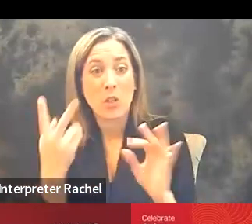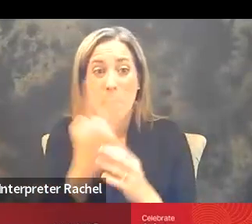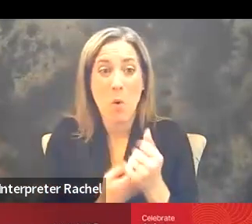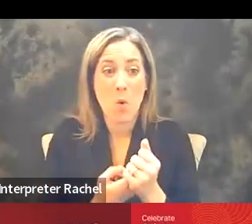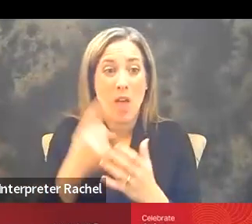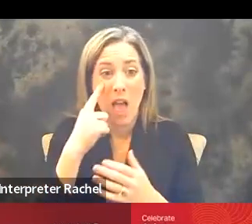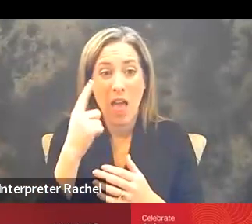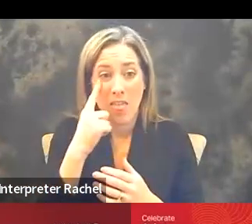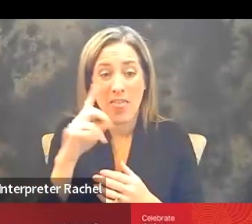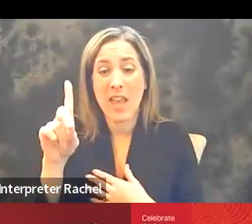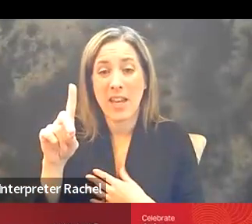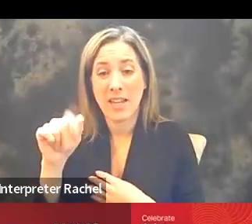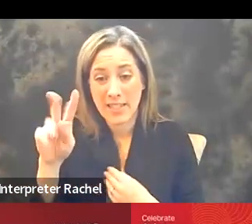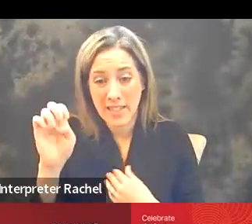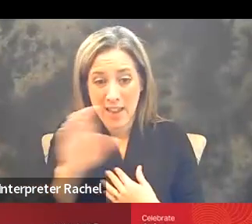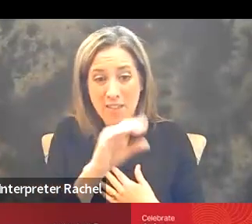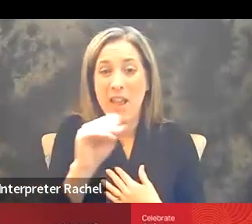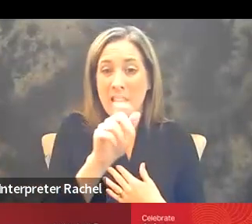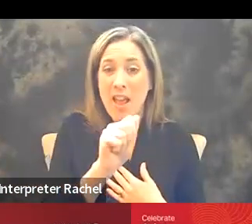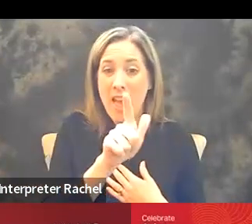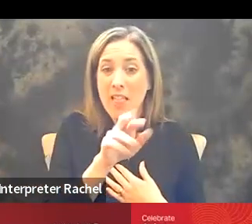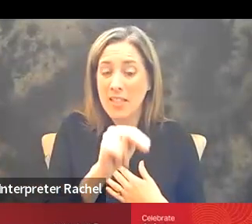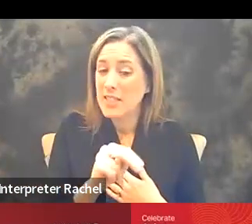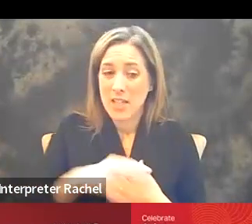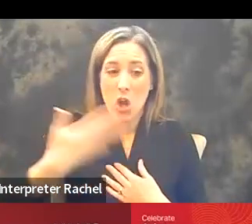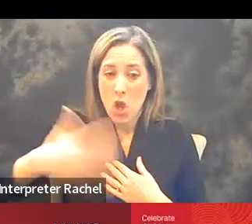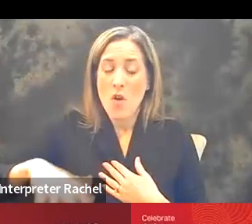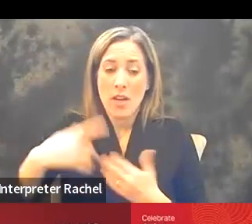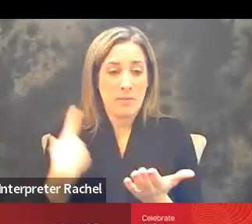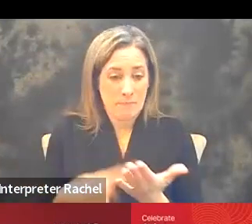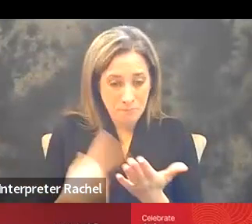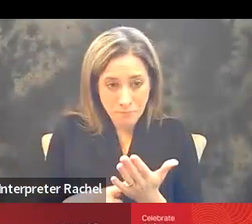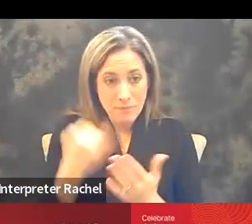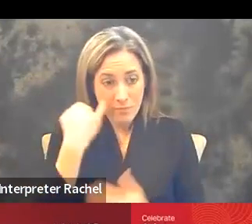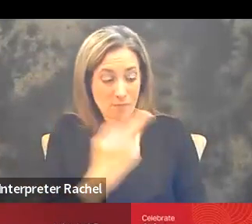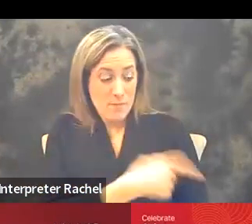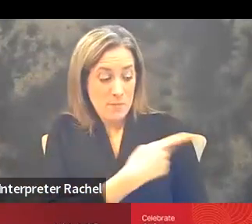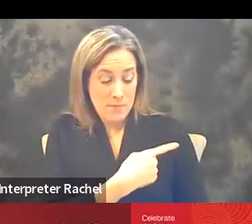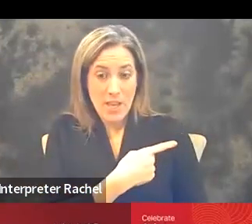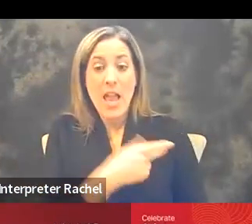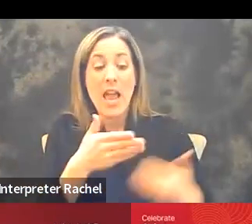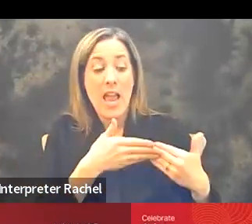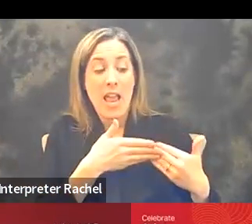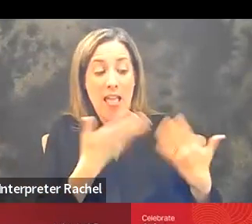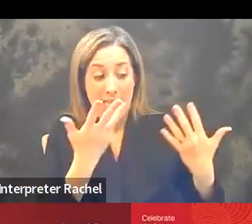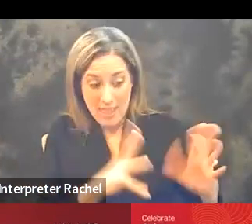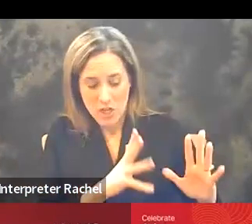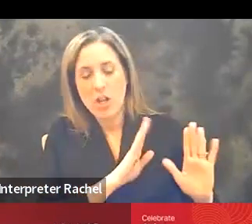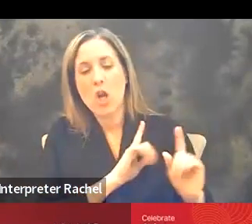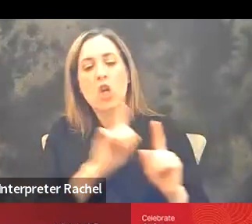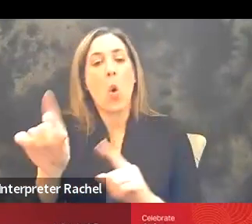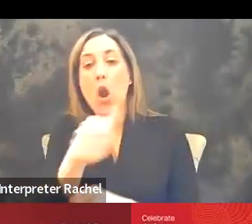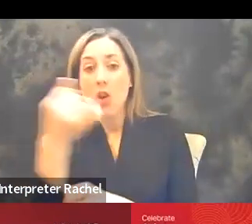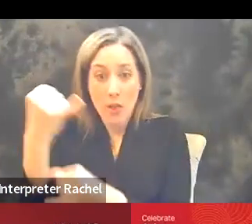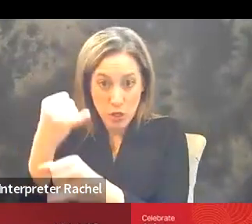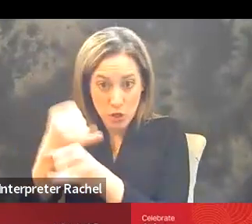think, both Dave and Alison, so that when the patient goes to another institution and the documents have been written in